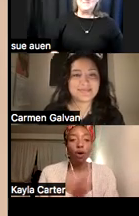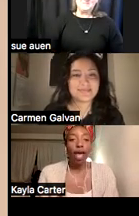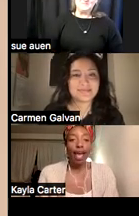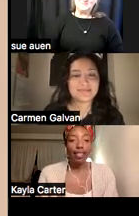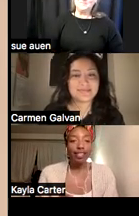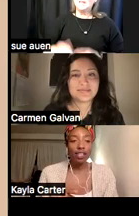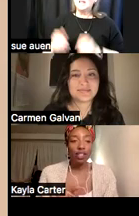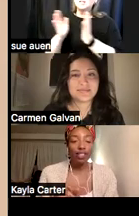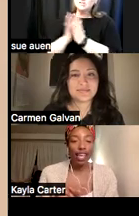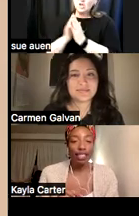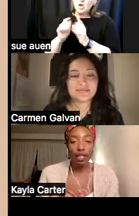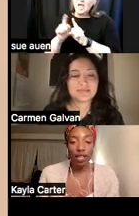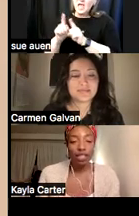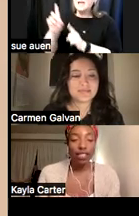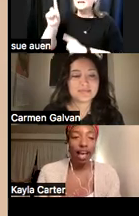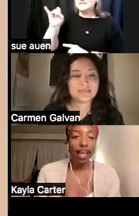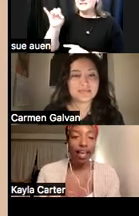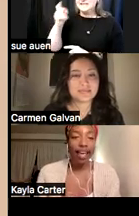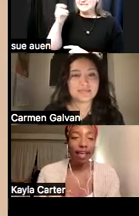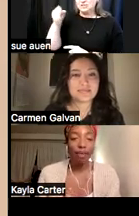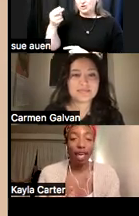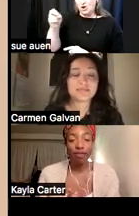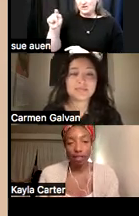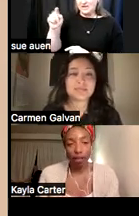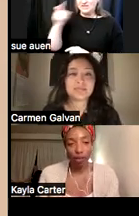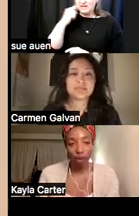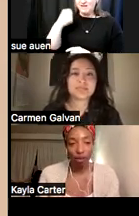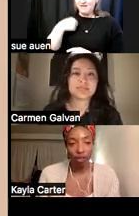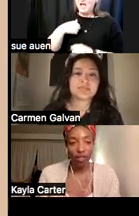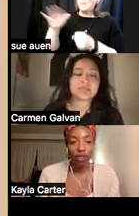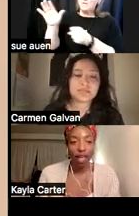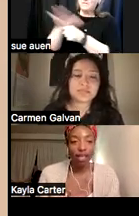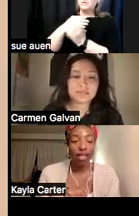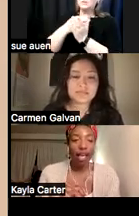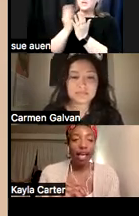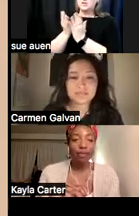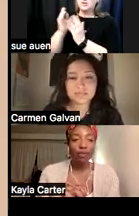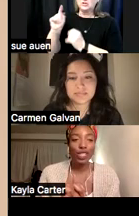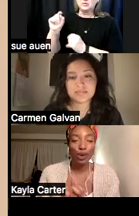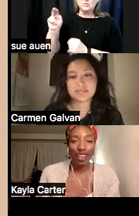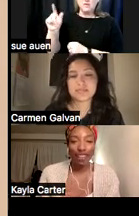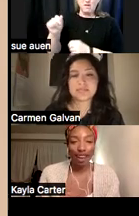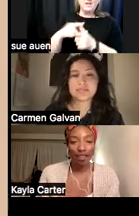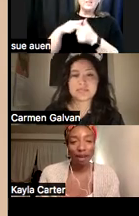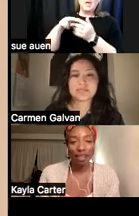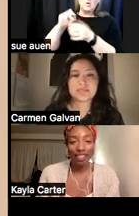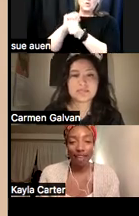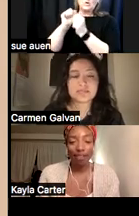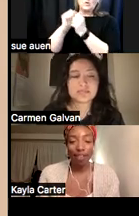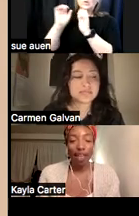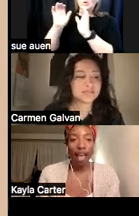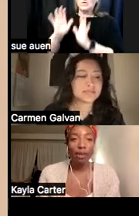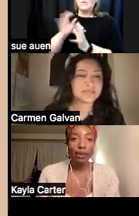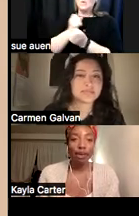So as Denise Shante has mentioned, I am a full spectrum birth doula, which is work that I very, very much